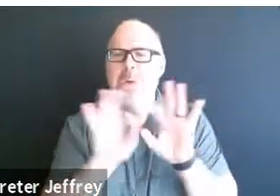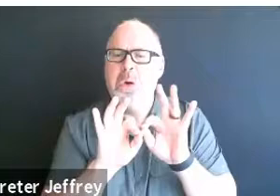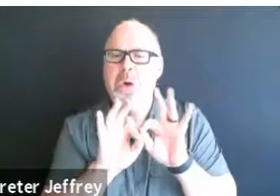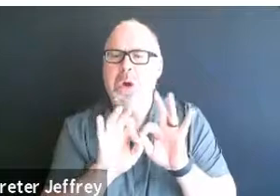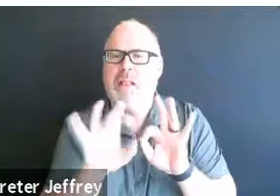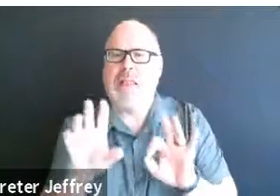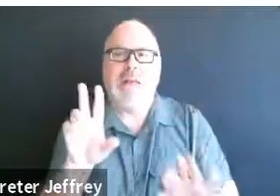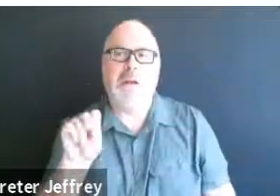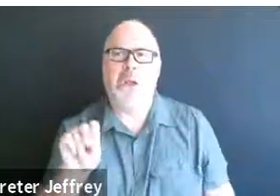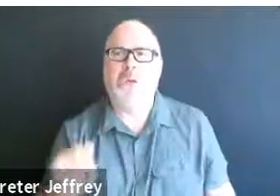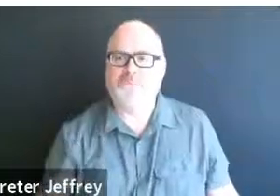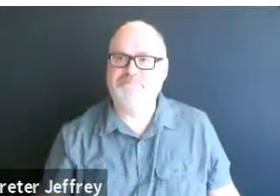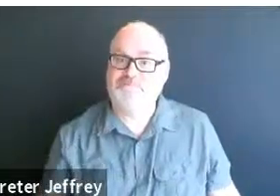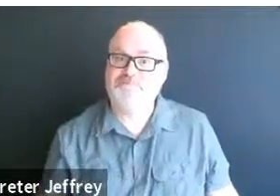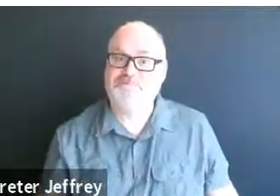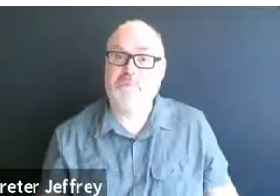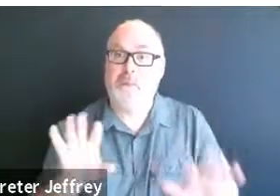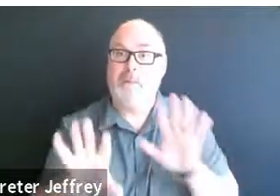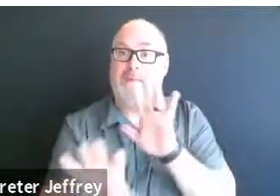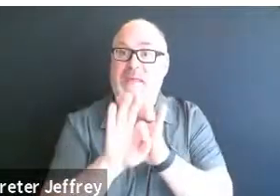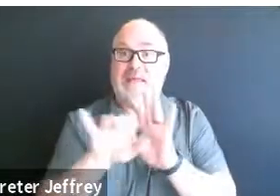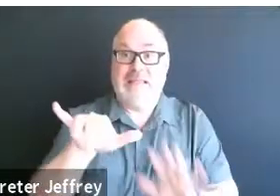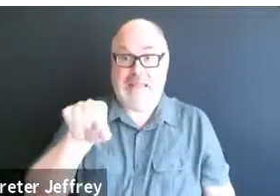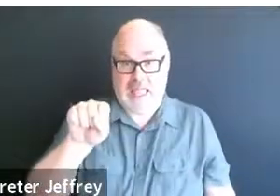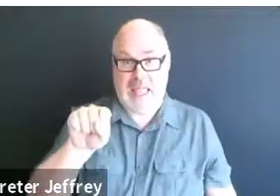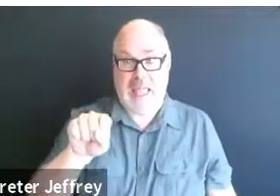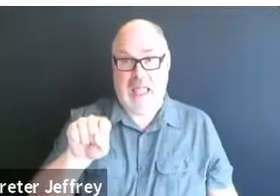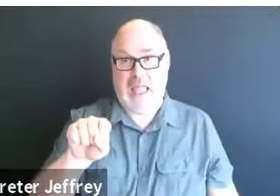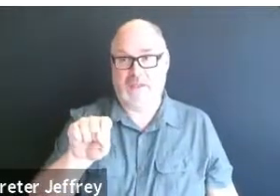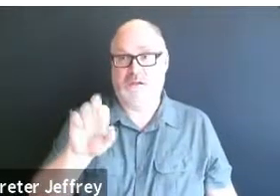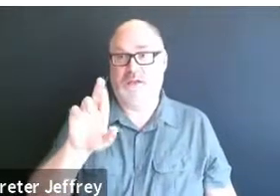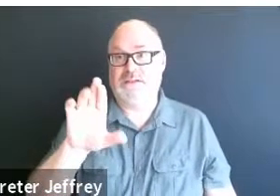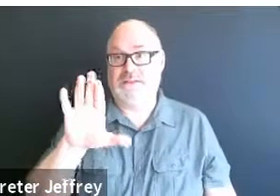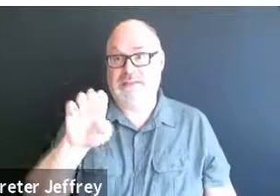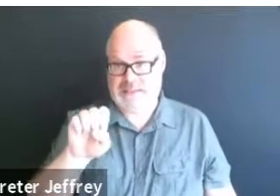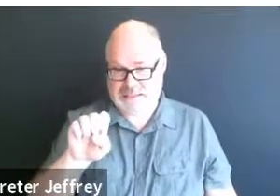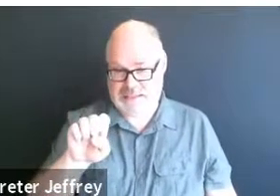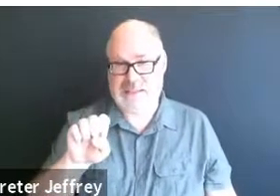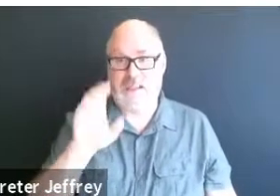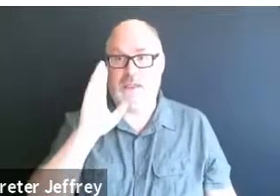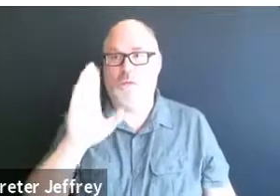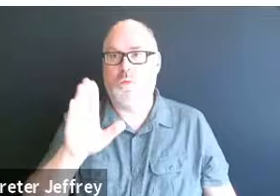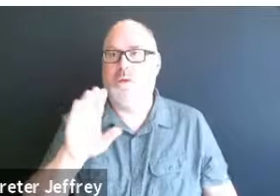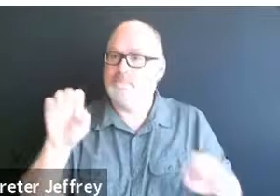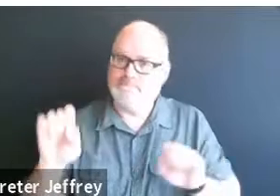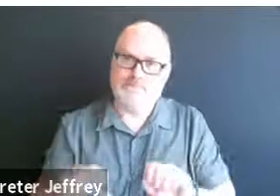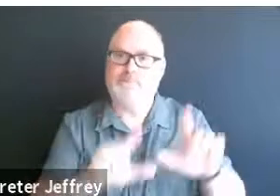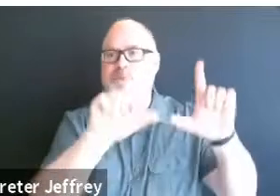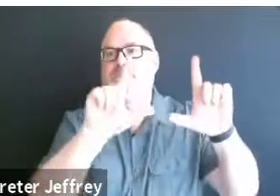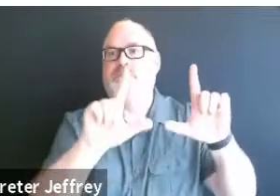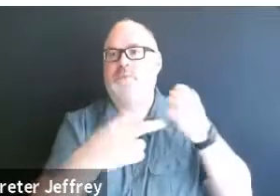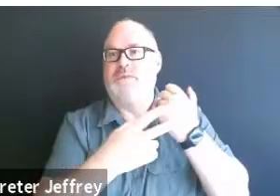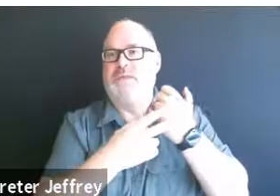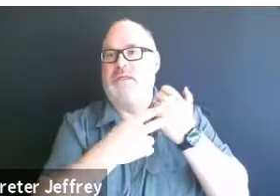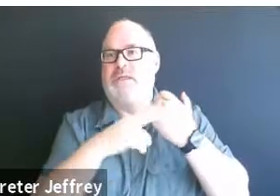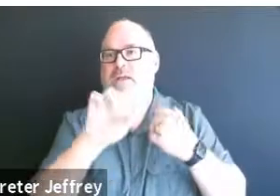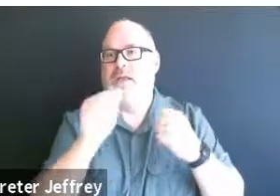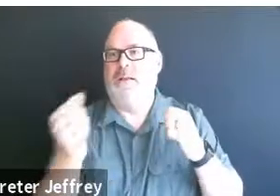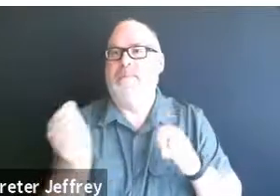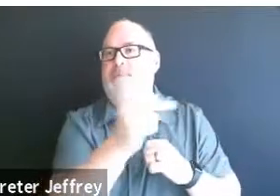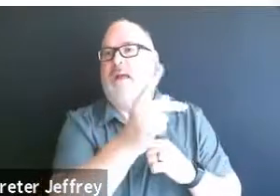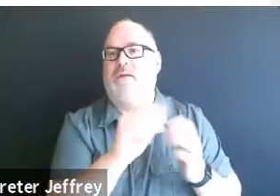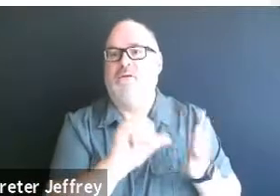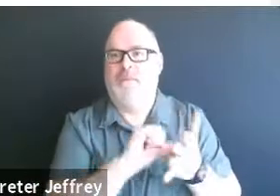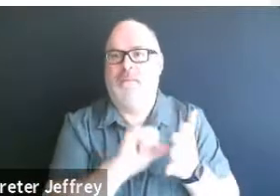select no. If you select yes, the rich content editor will put that unsaved data back into the